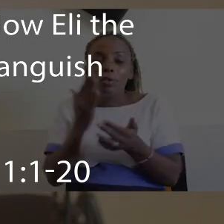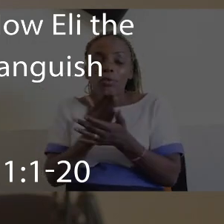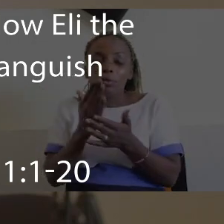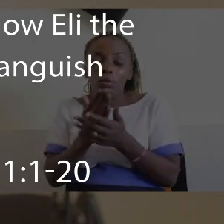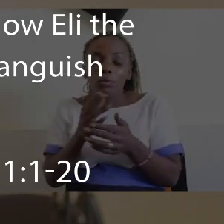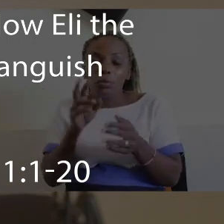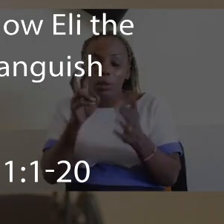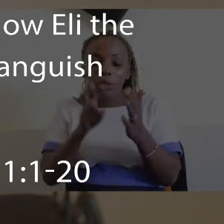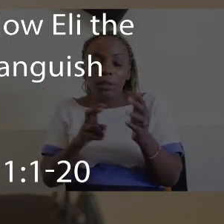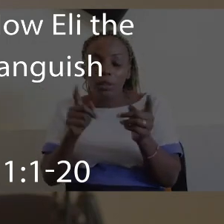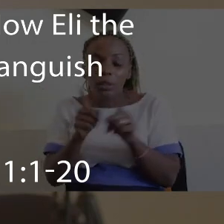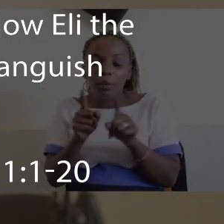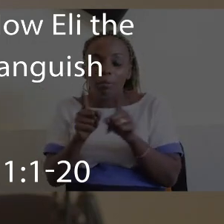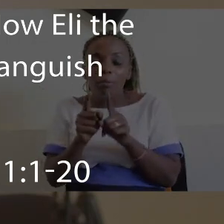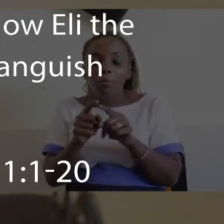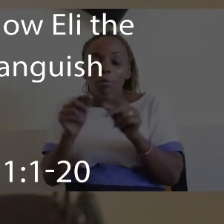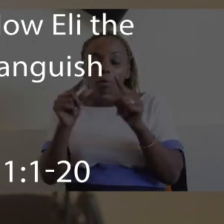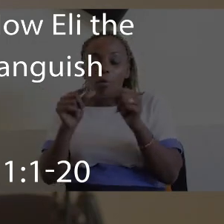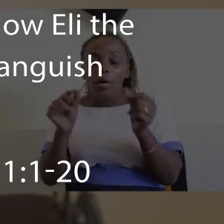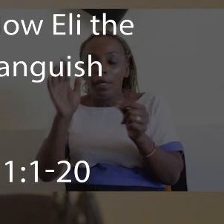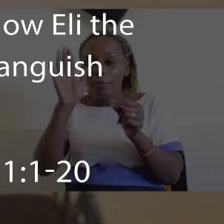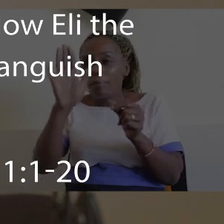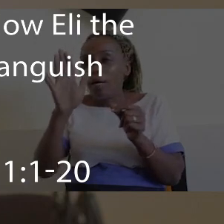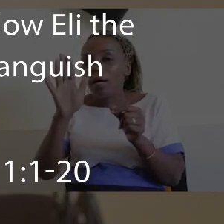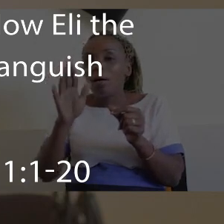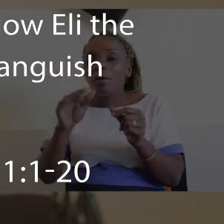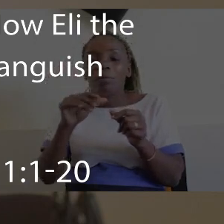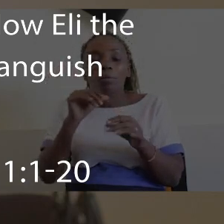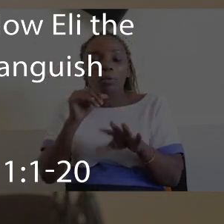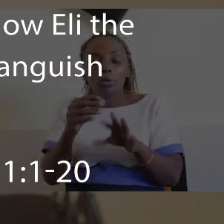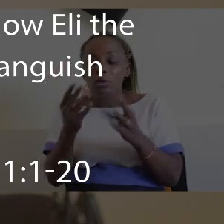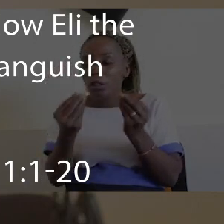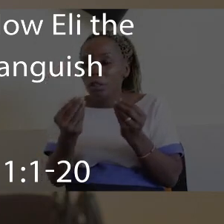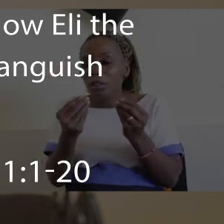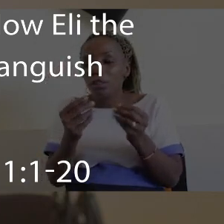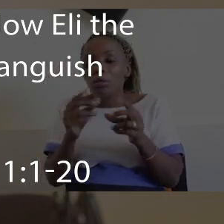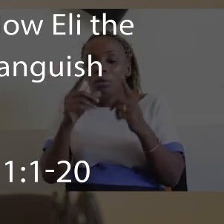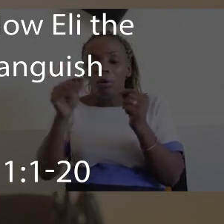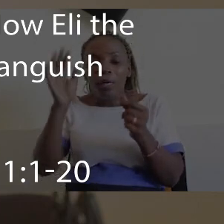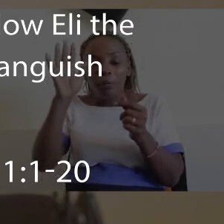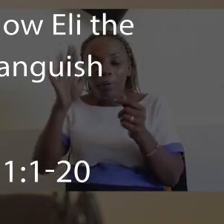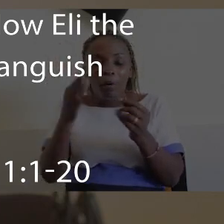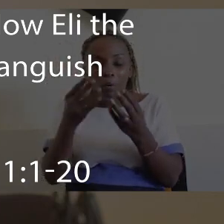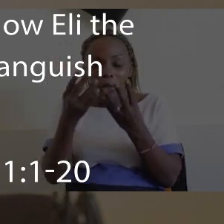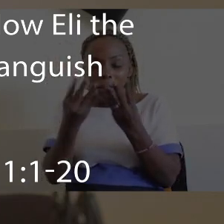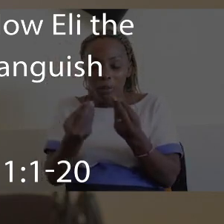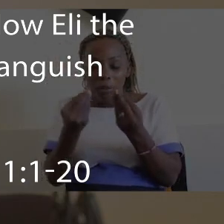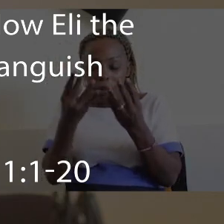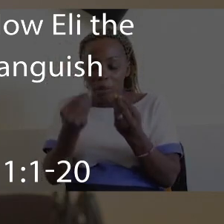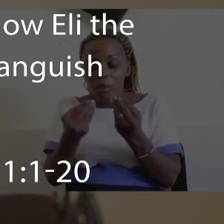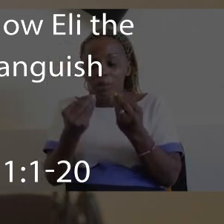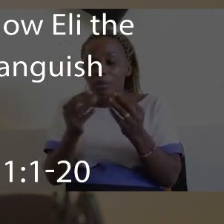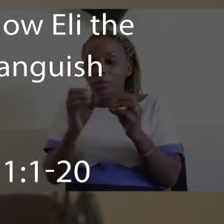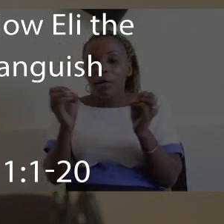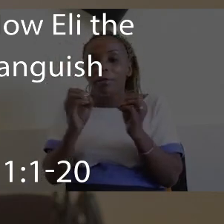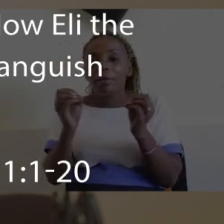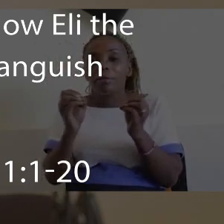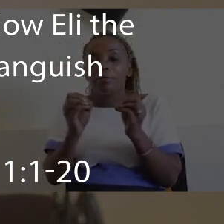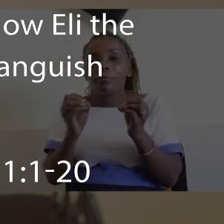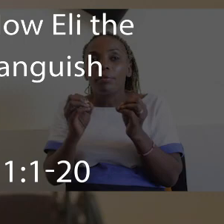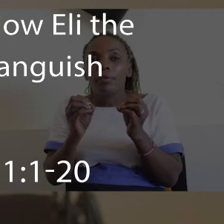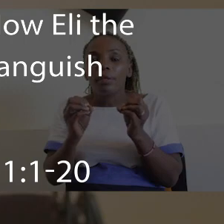also that the word of God was rare. The word of God was rare, and the vision of God was rare. It